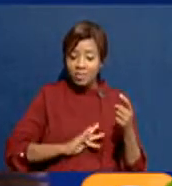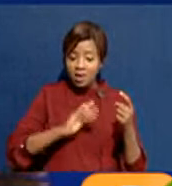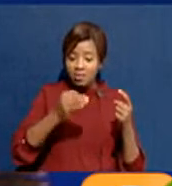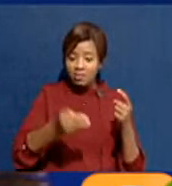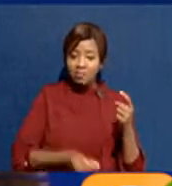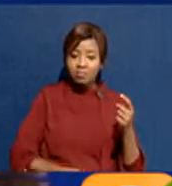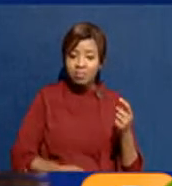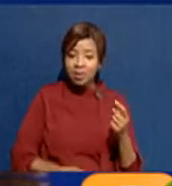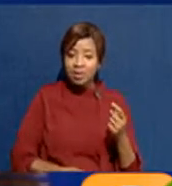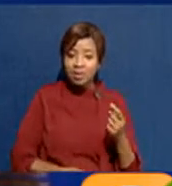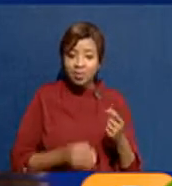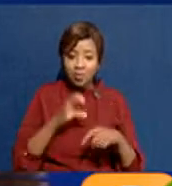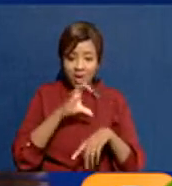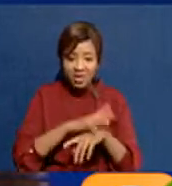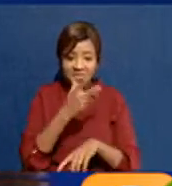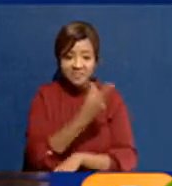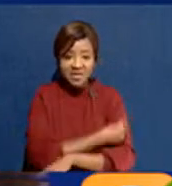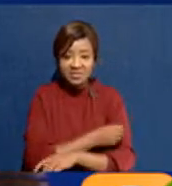have their vaccines.